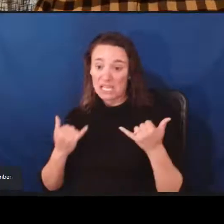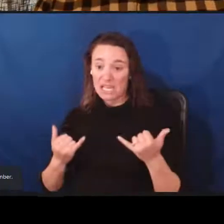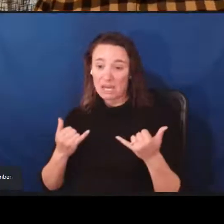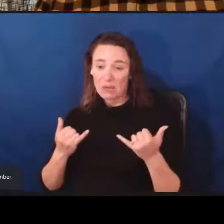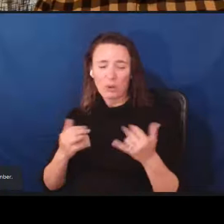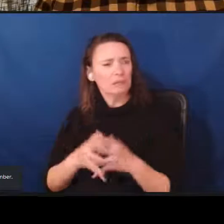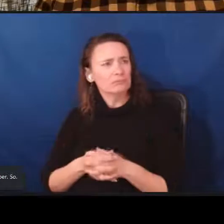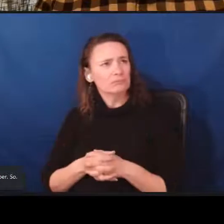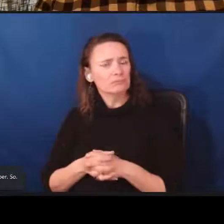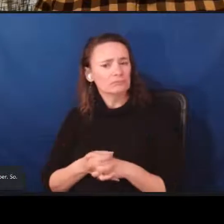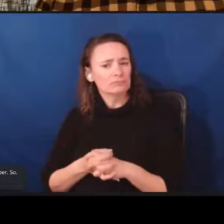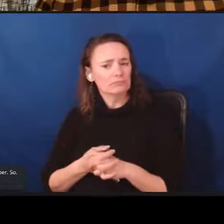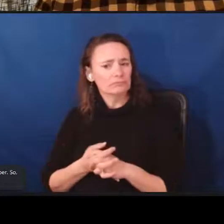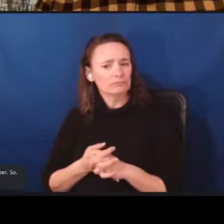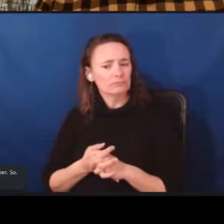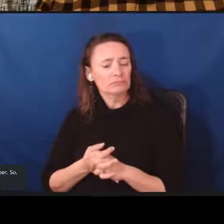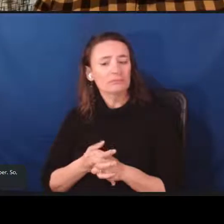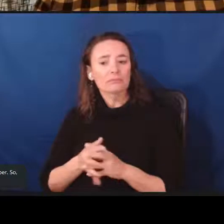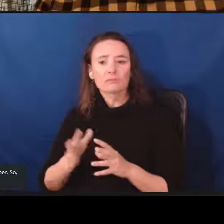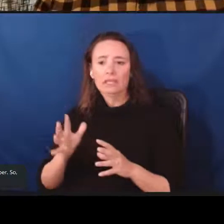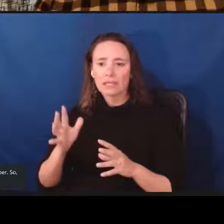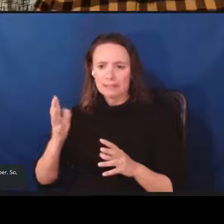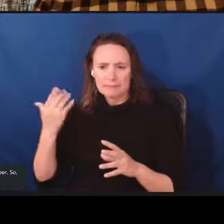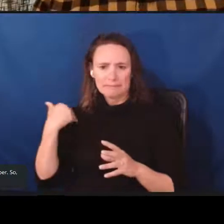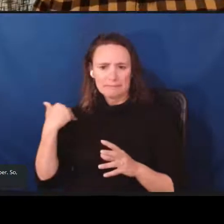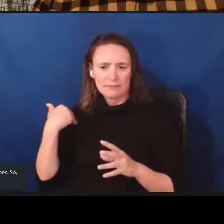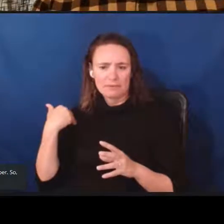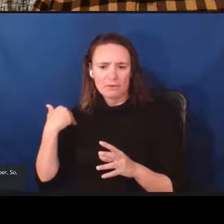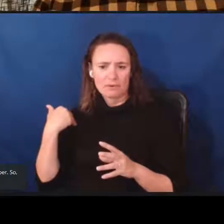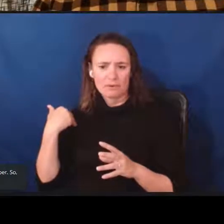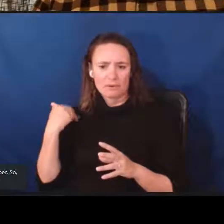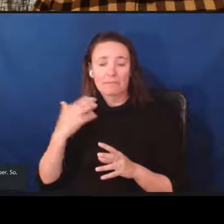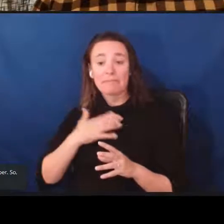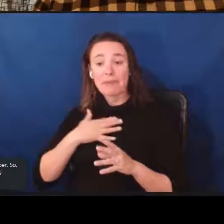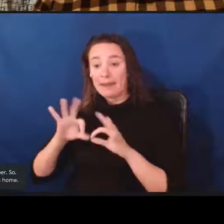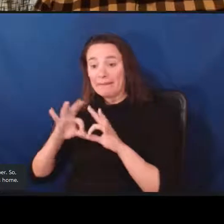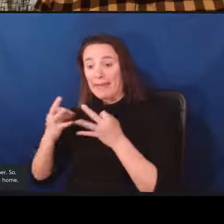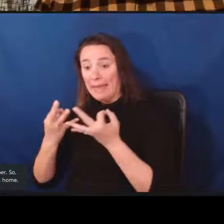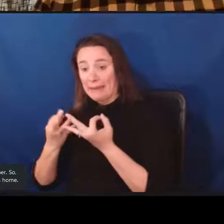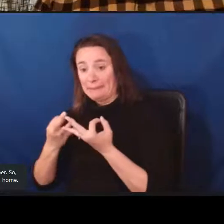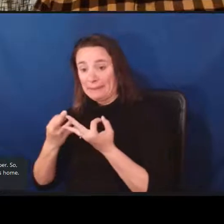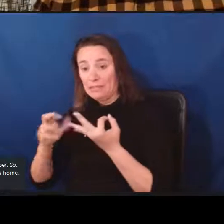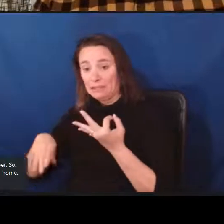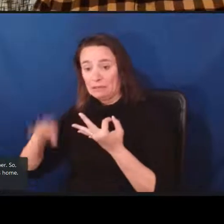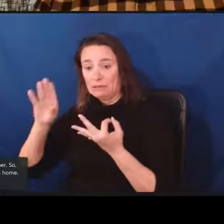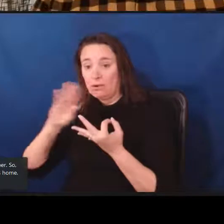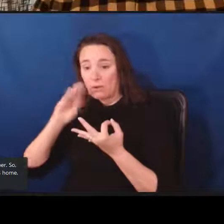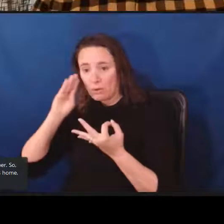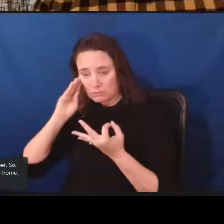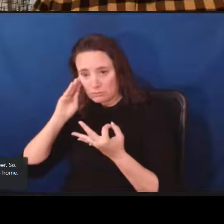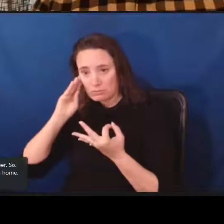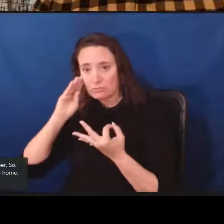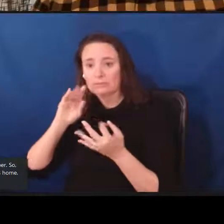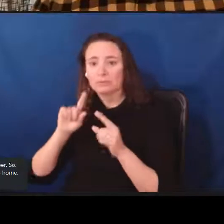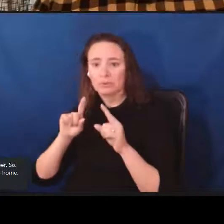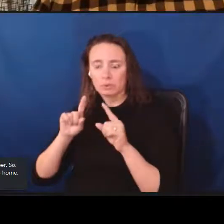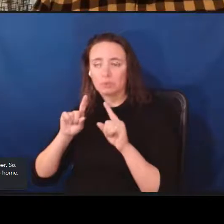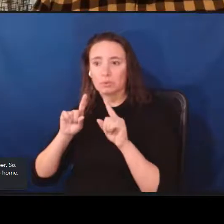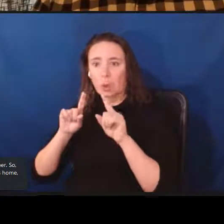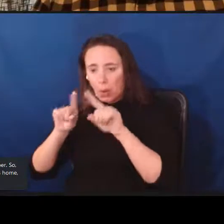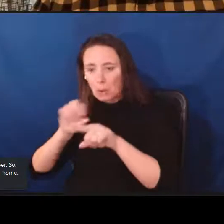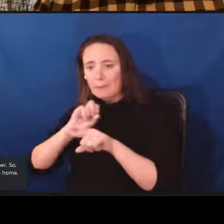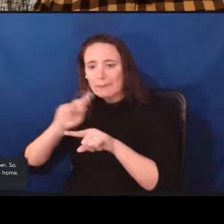remember. So we did have to modify my family's home in order for me to go home from rehab.